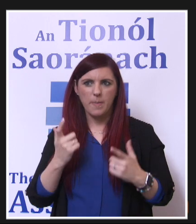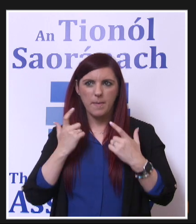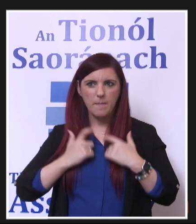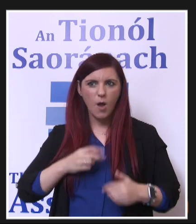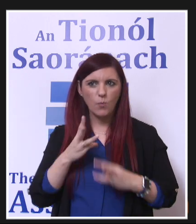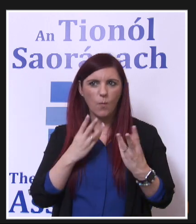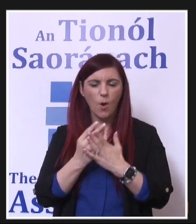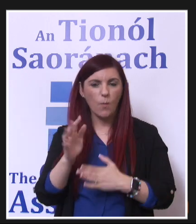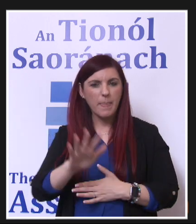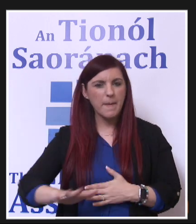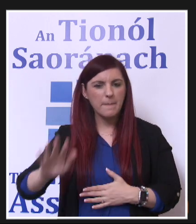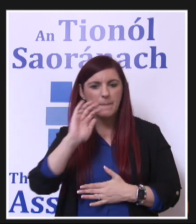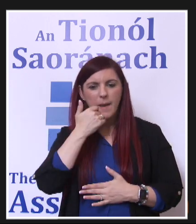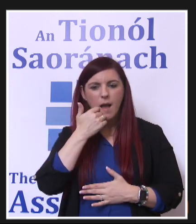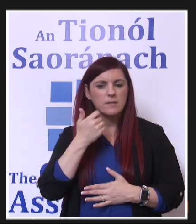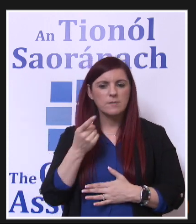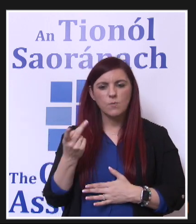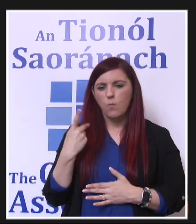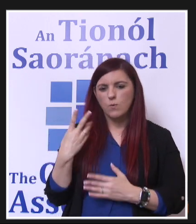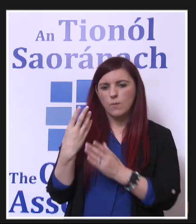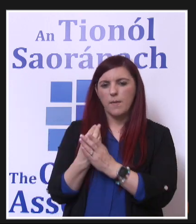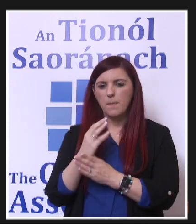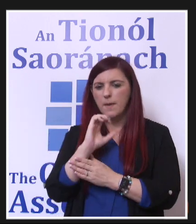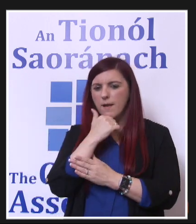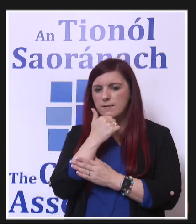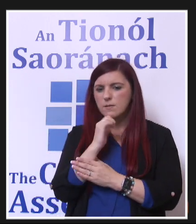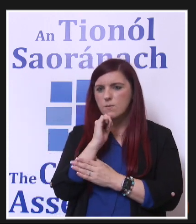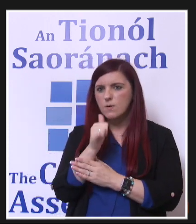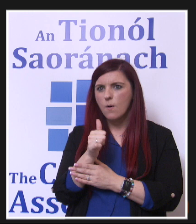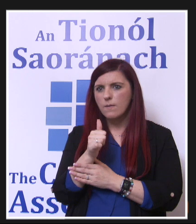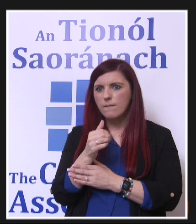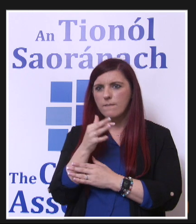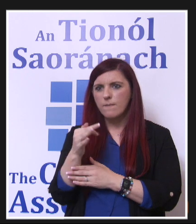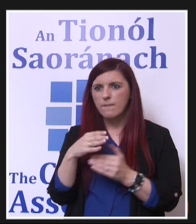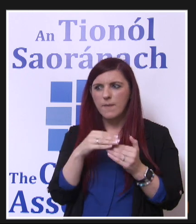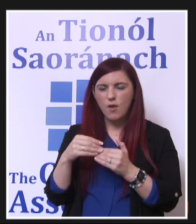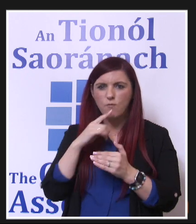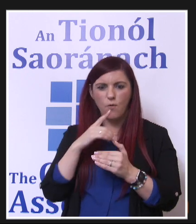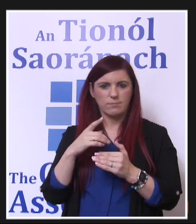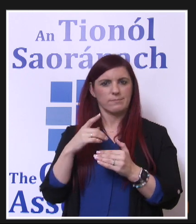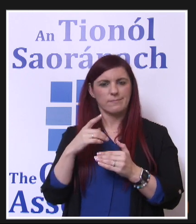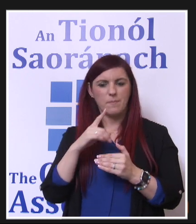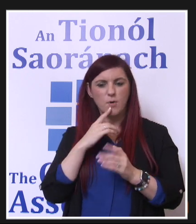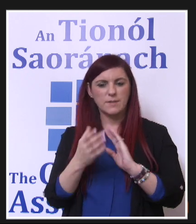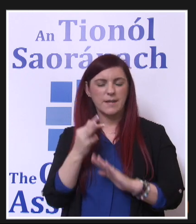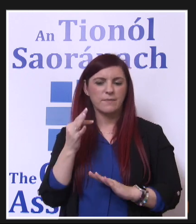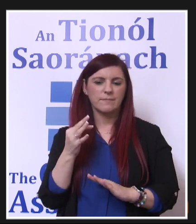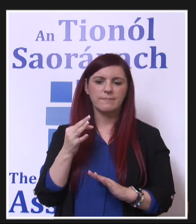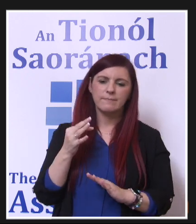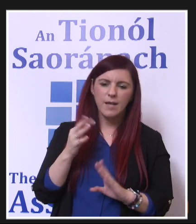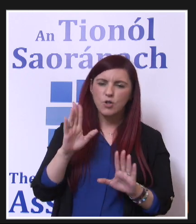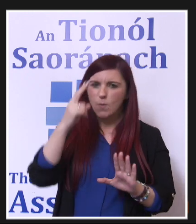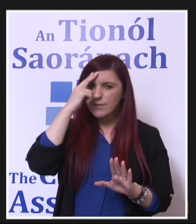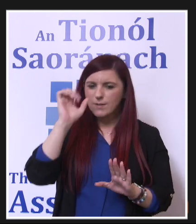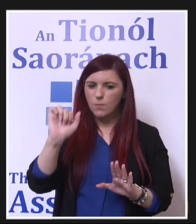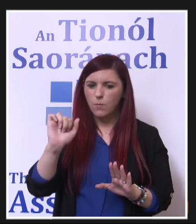because they don't necessarily follow the lead of the mayor of Paris. But just for you to understand,